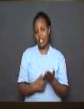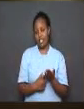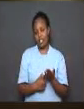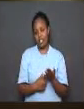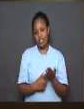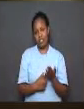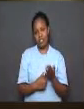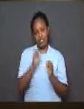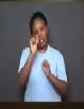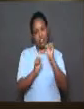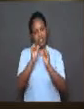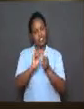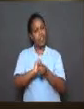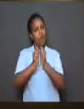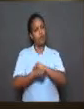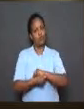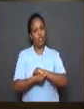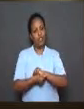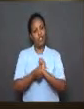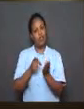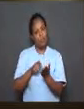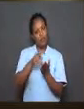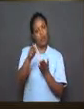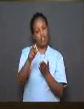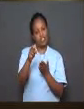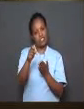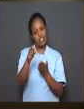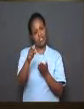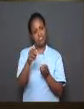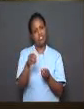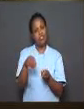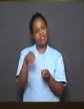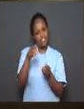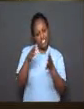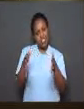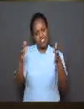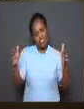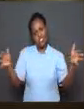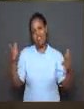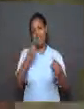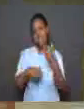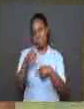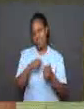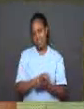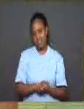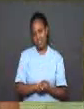This will change the course of history as democracy becomes more widespread.